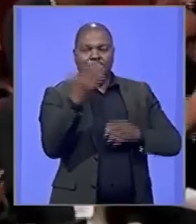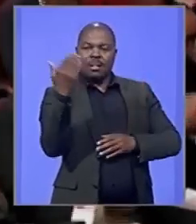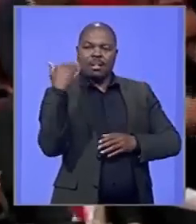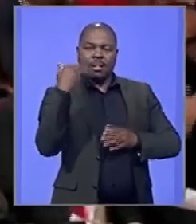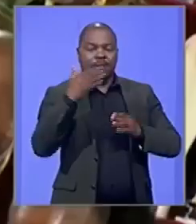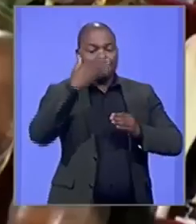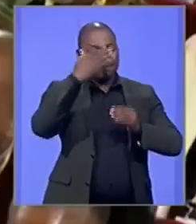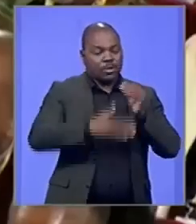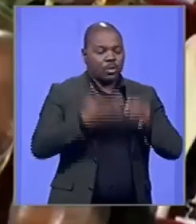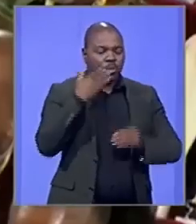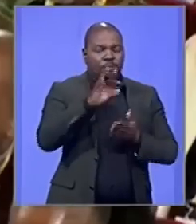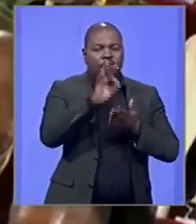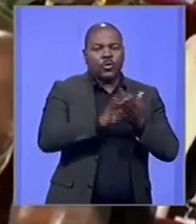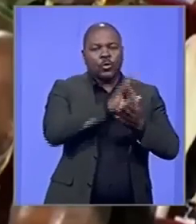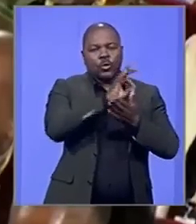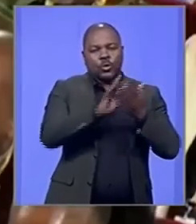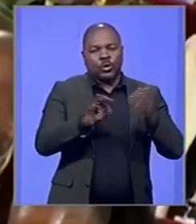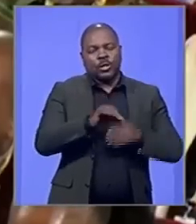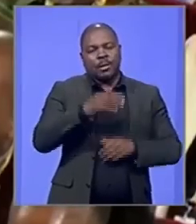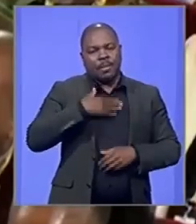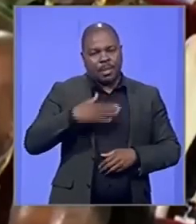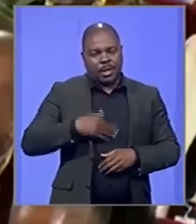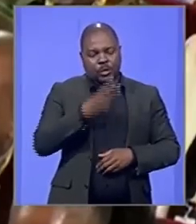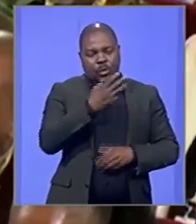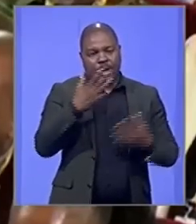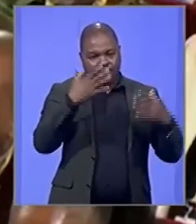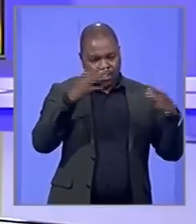le malatsi a 29.